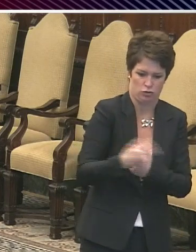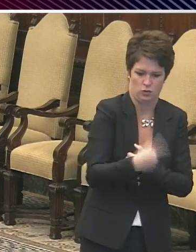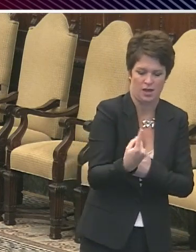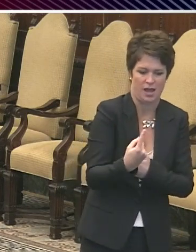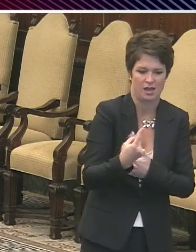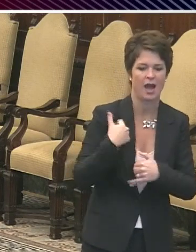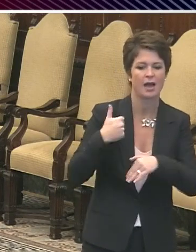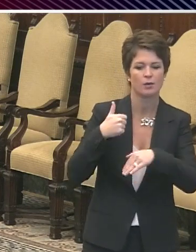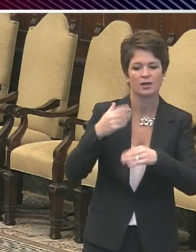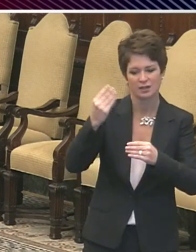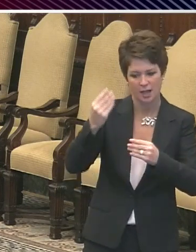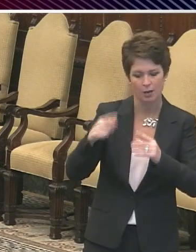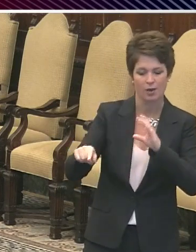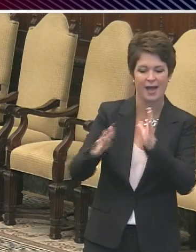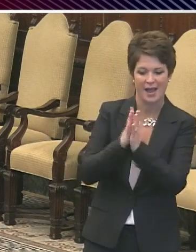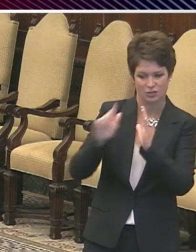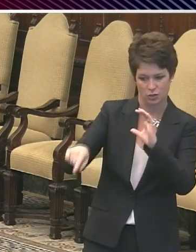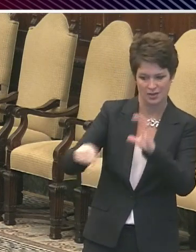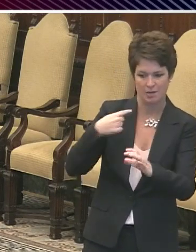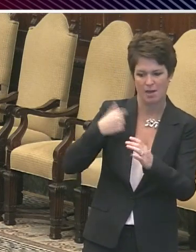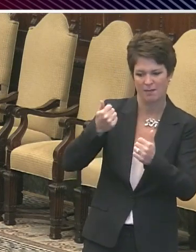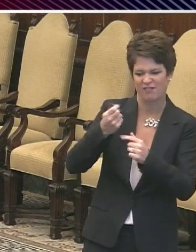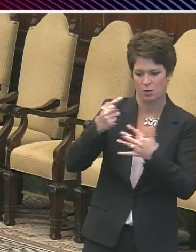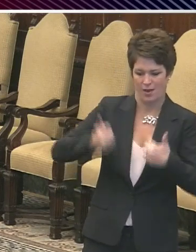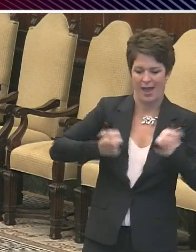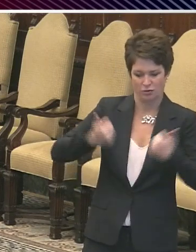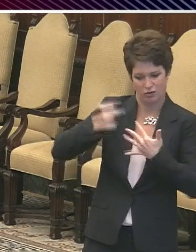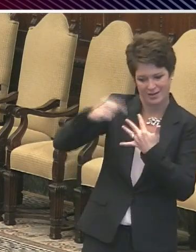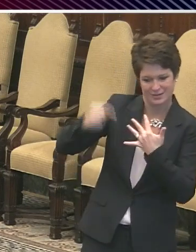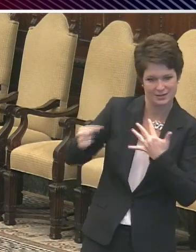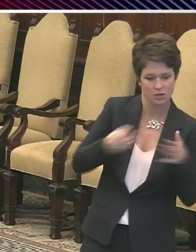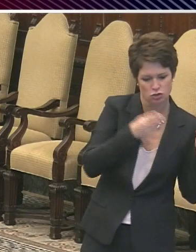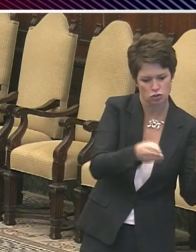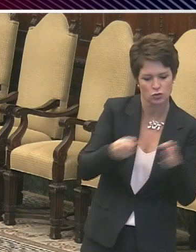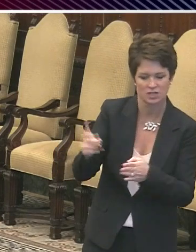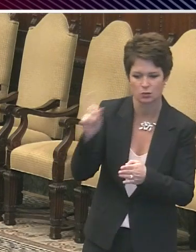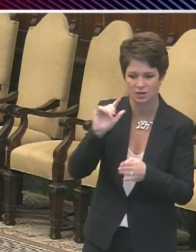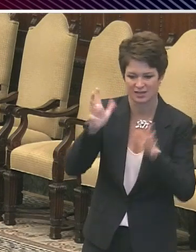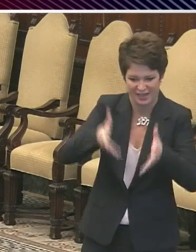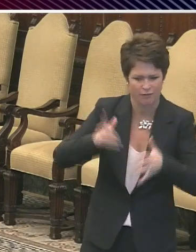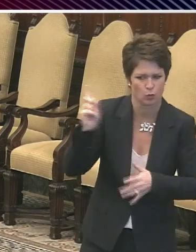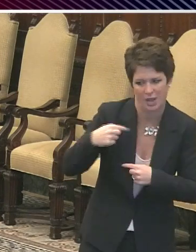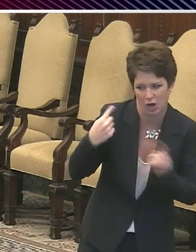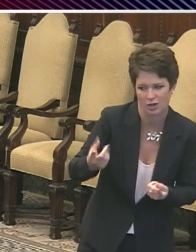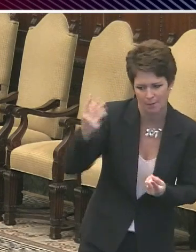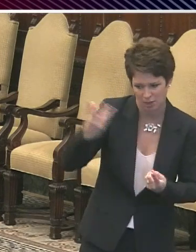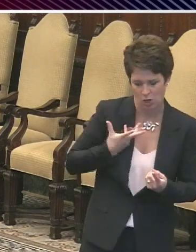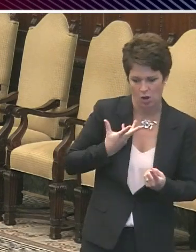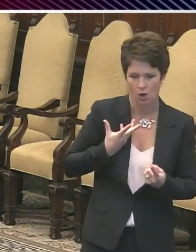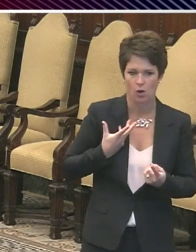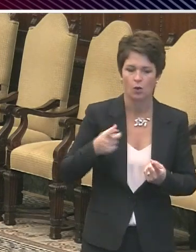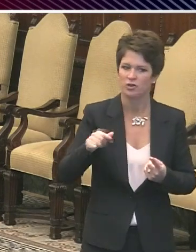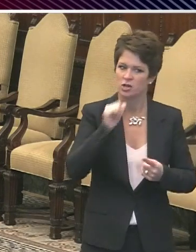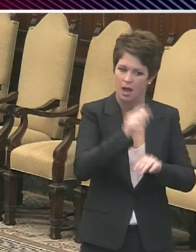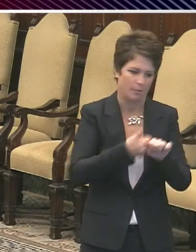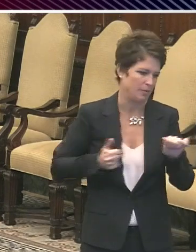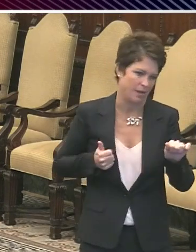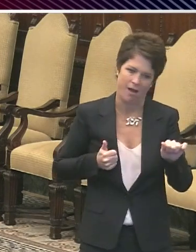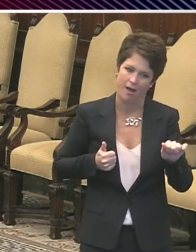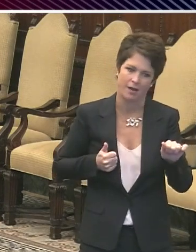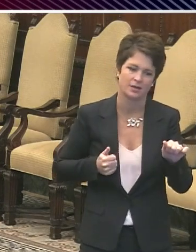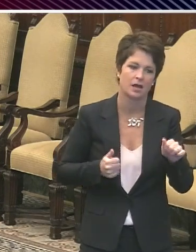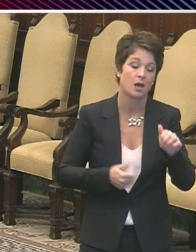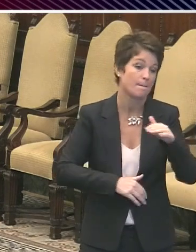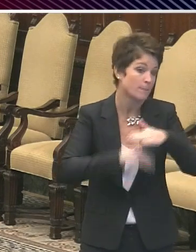to send me over the addresses or the blocks, just so I can follow up on the crew. But we should not be that far behind. At most, we should have been 2